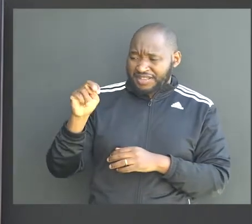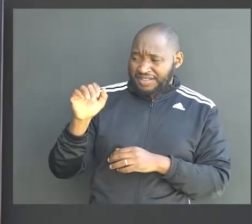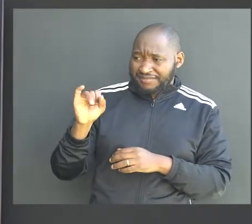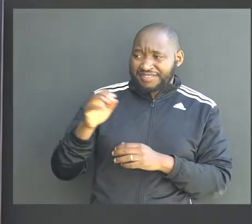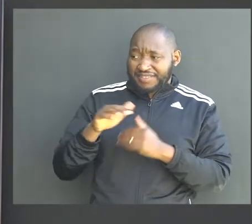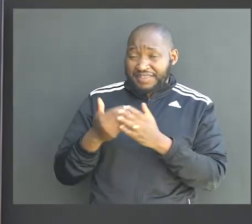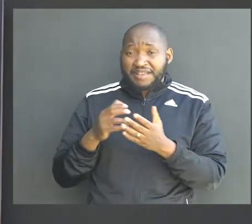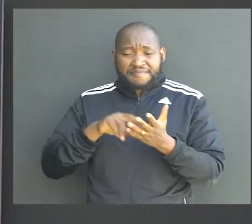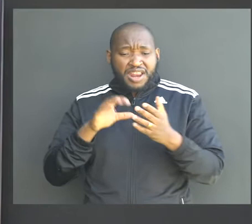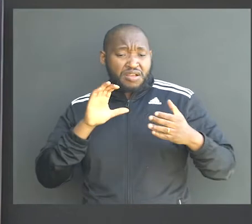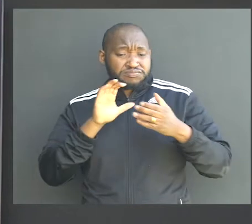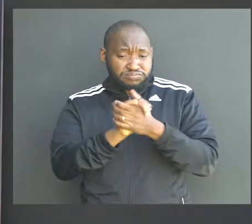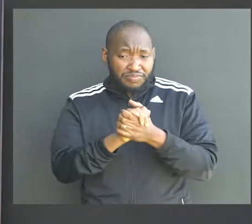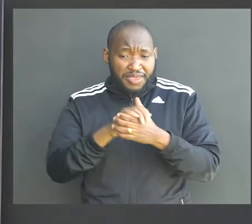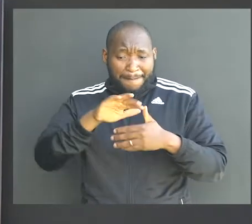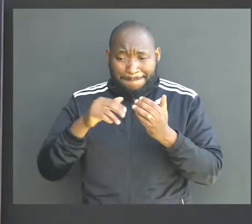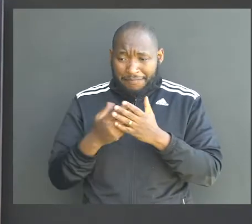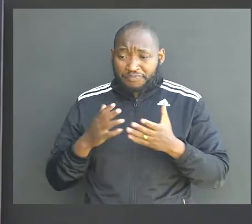means.